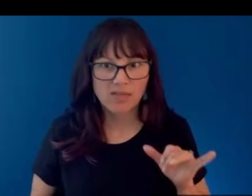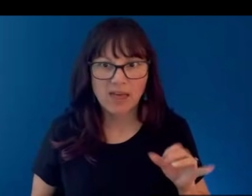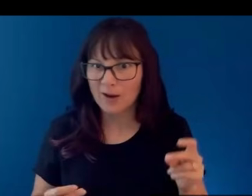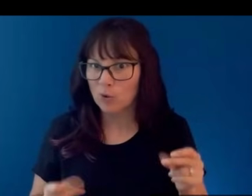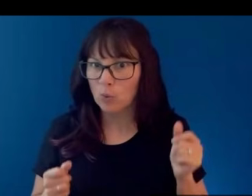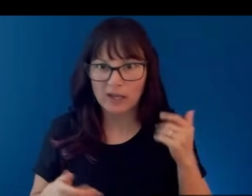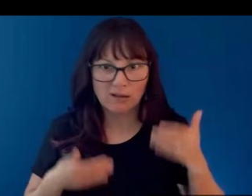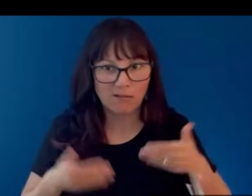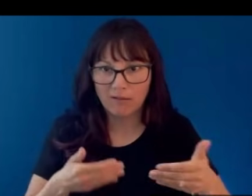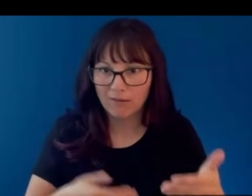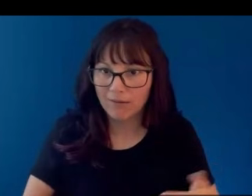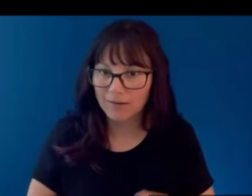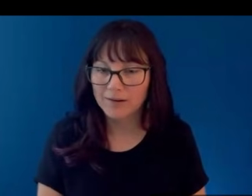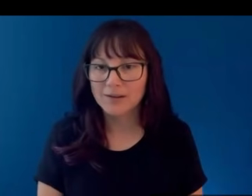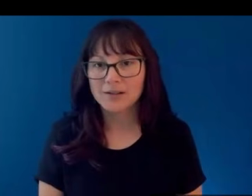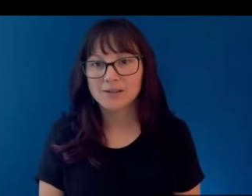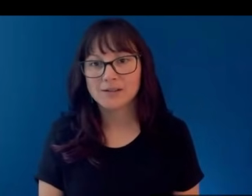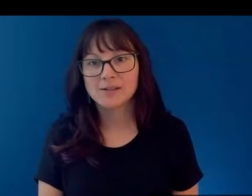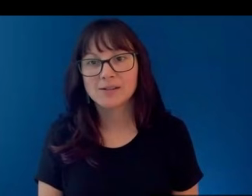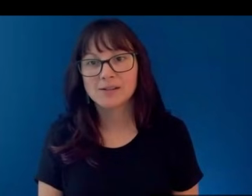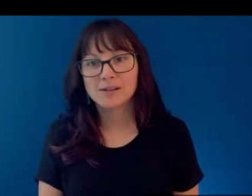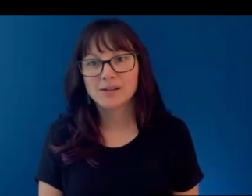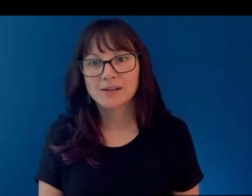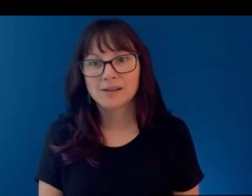too fast.